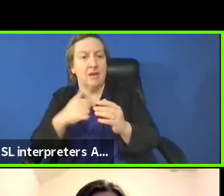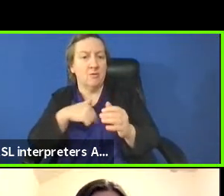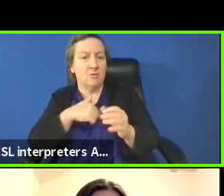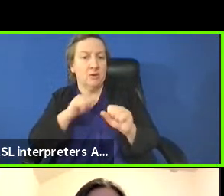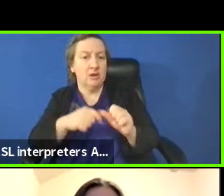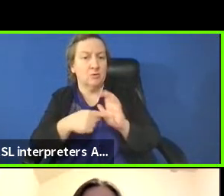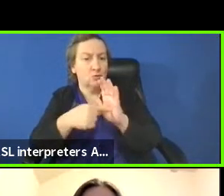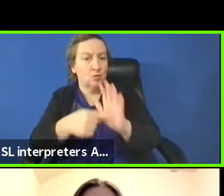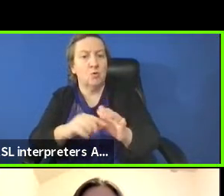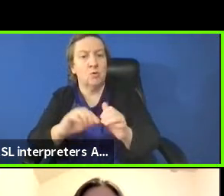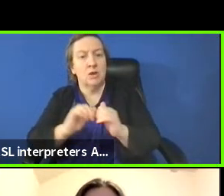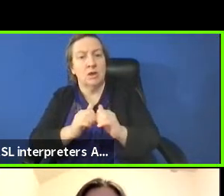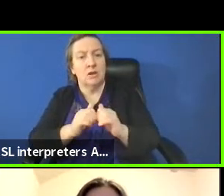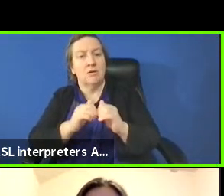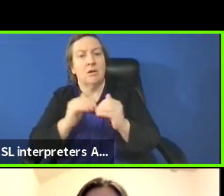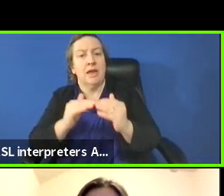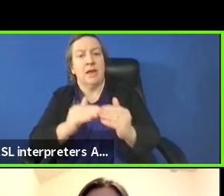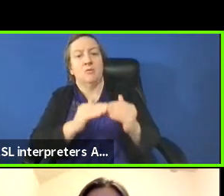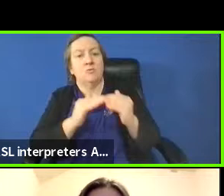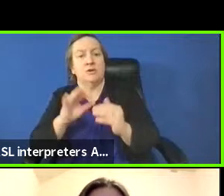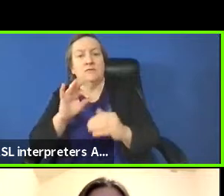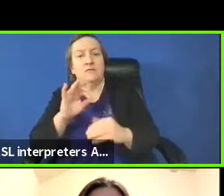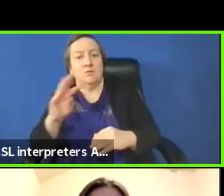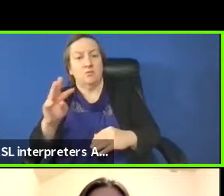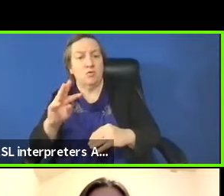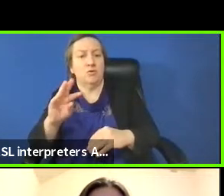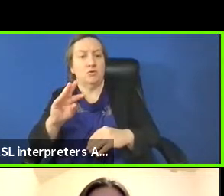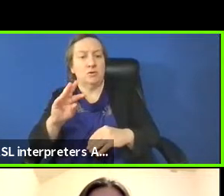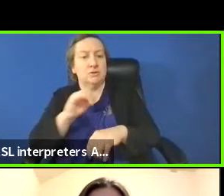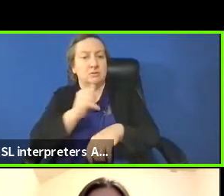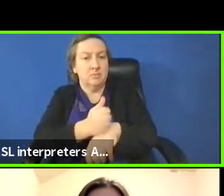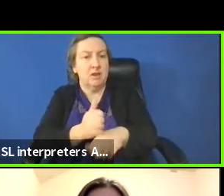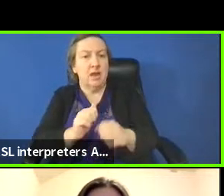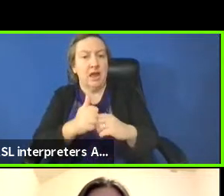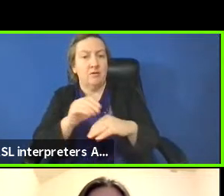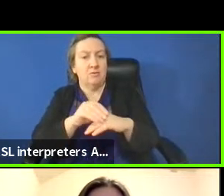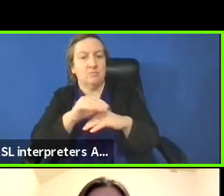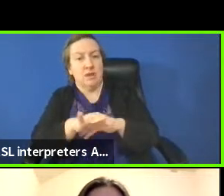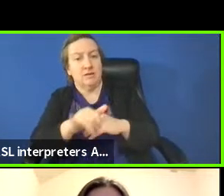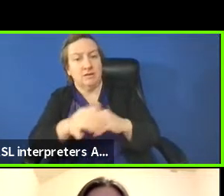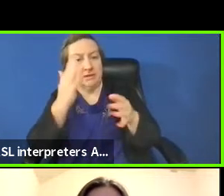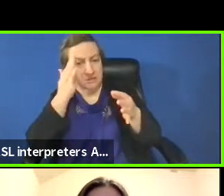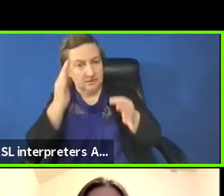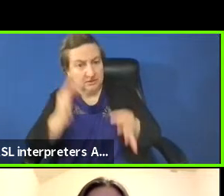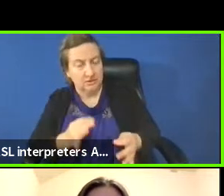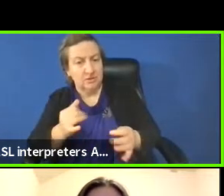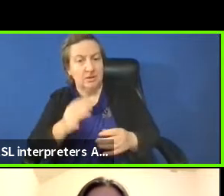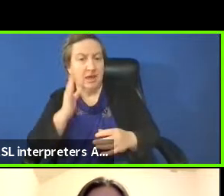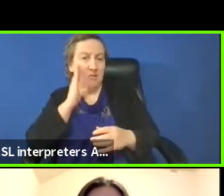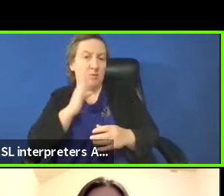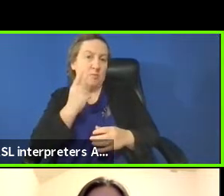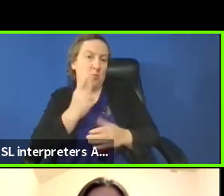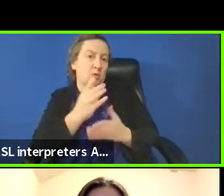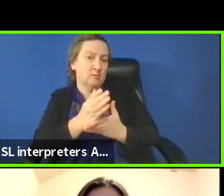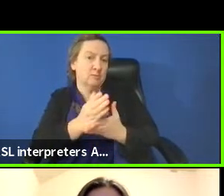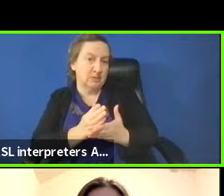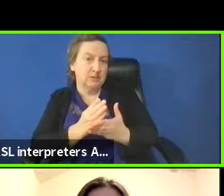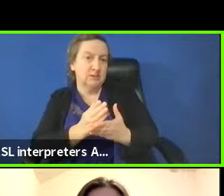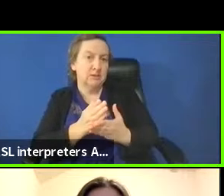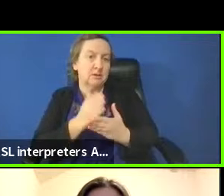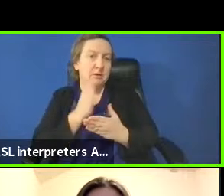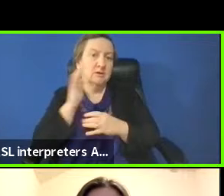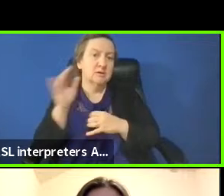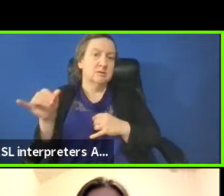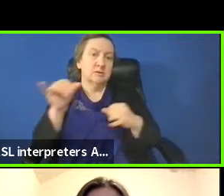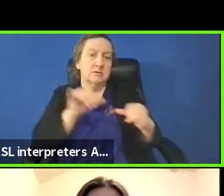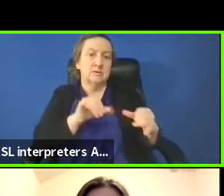the equity framework was applied and how it impacted these decisions. So that'll be certainly one piece. But I would also echo what Chris